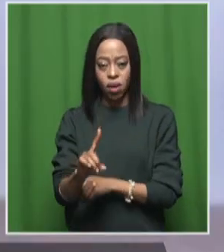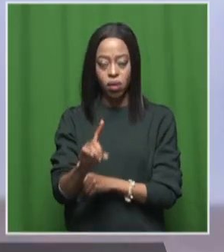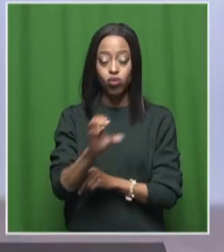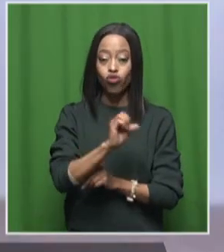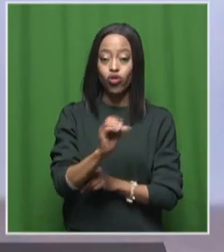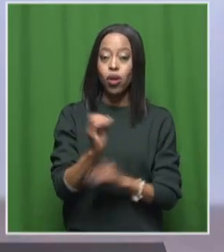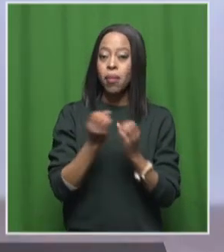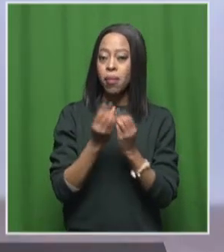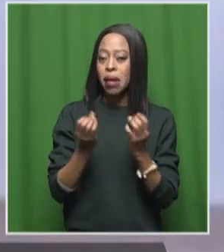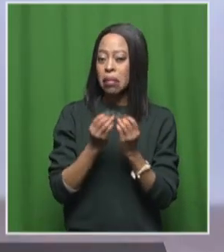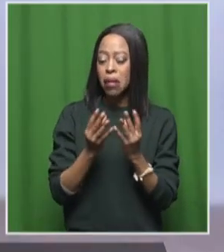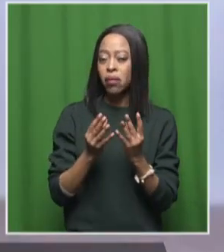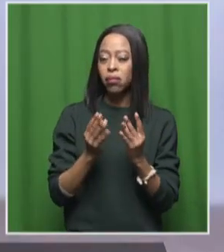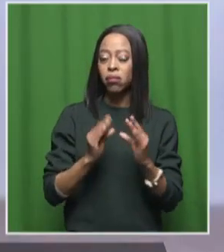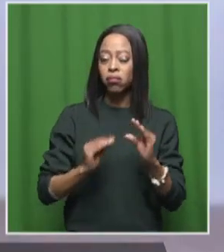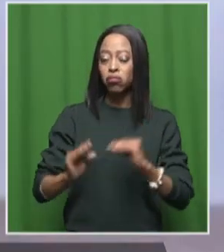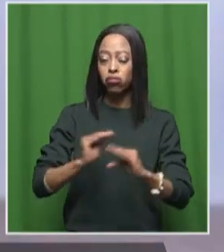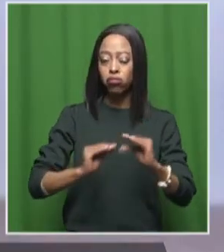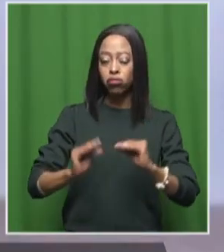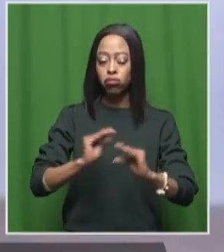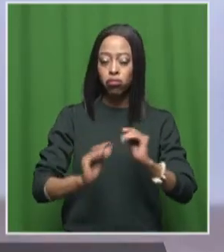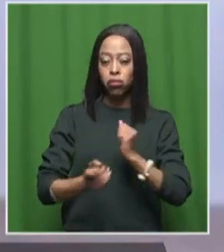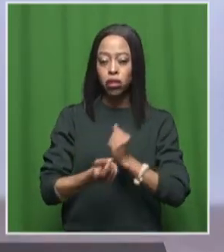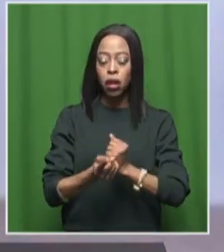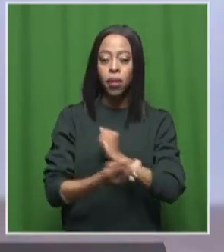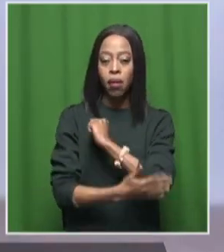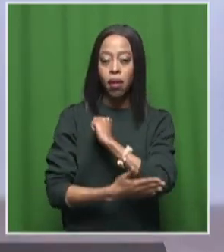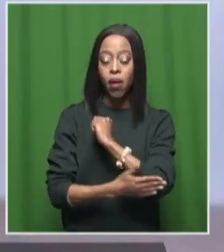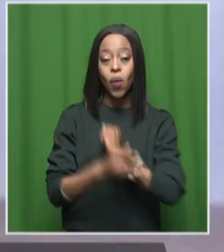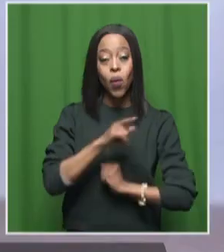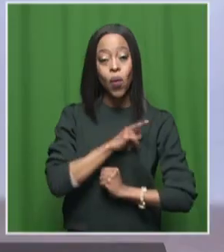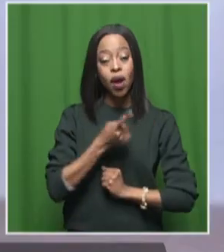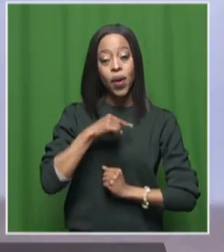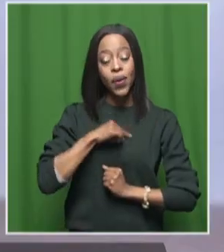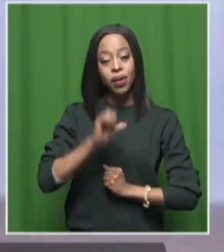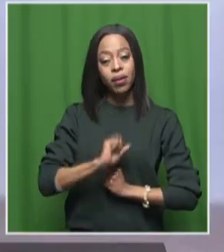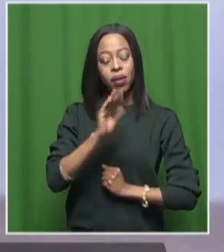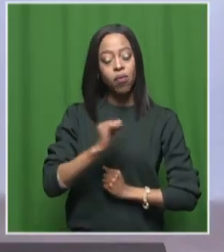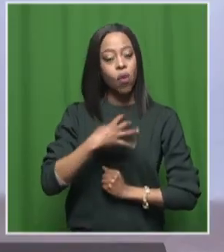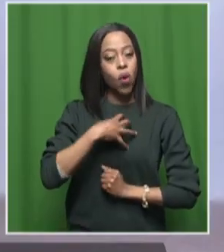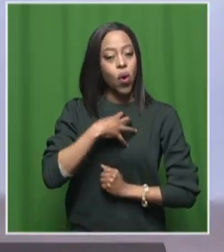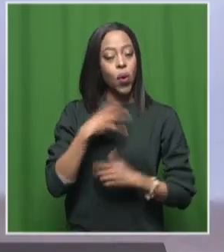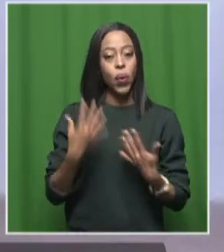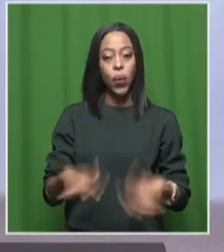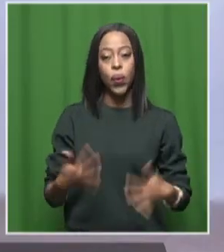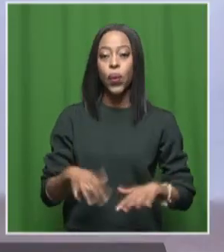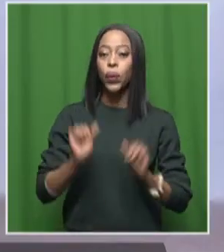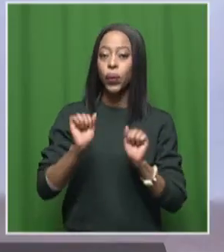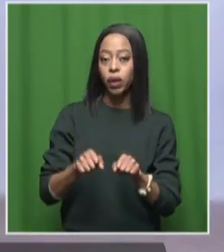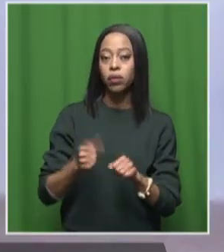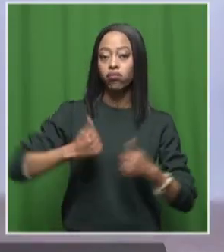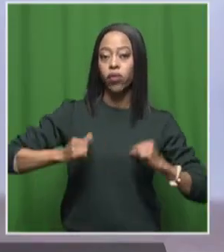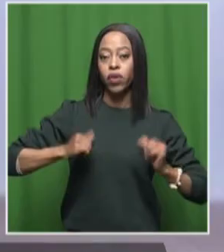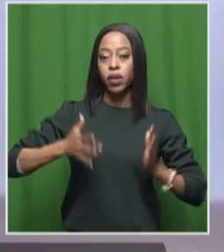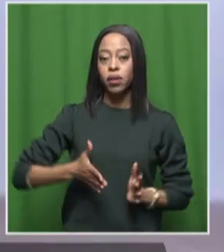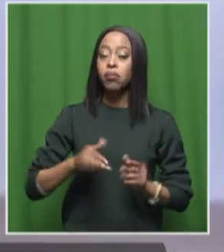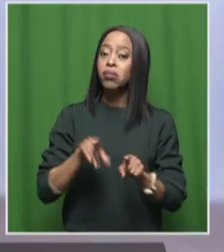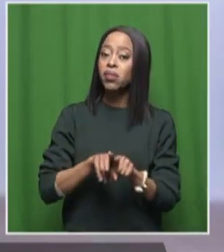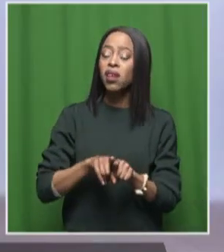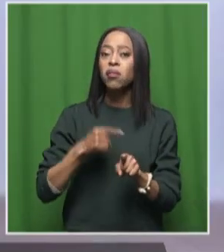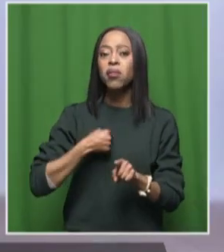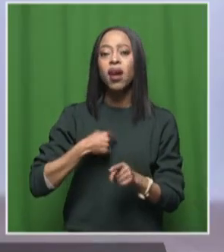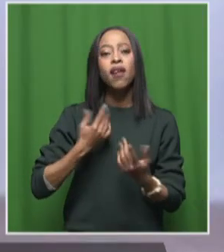lot of noise in the country. As we know, South Africans, we're proud of our yesteryear's actors. And I had to